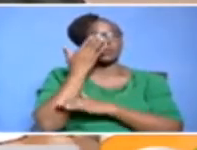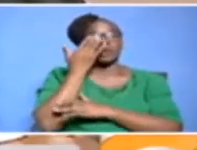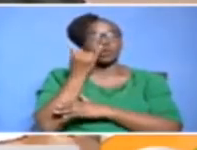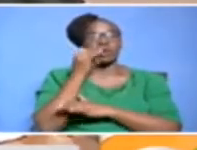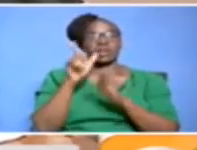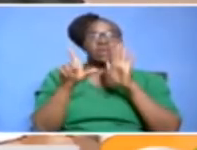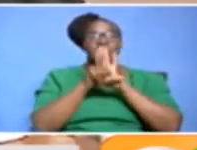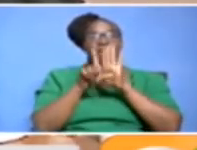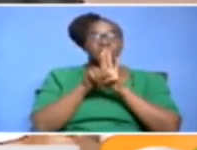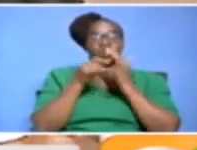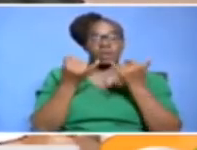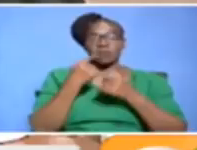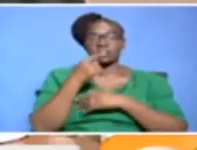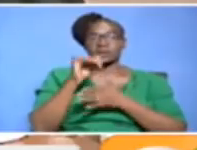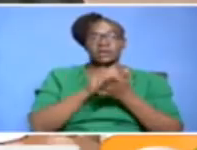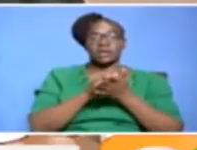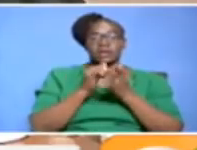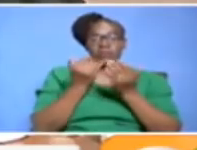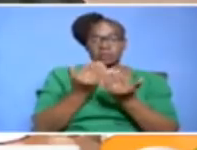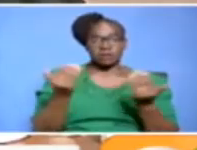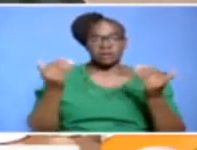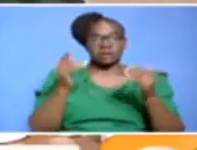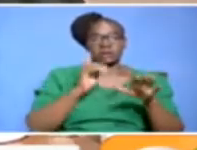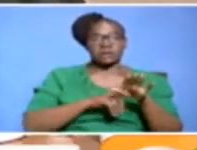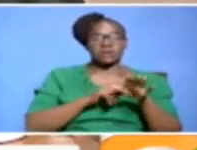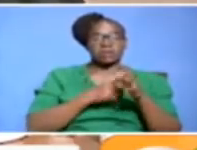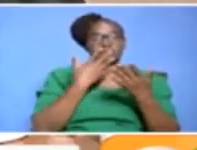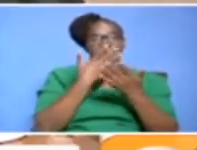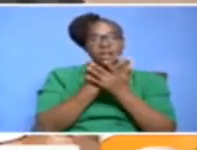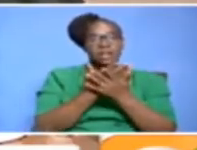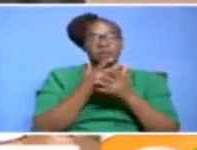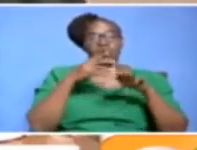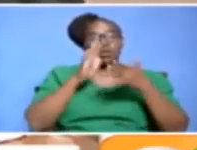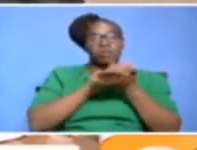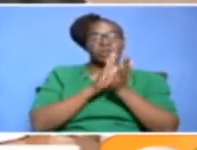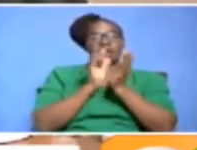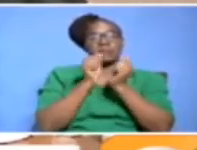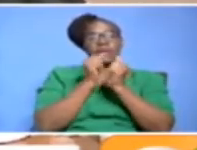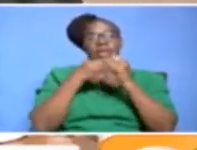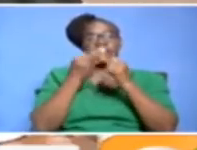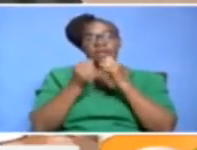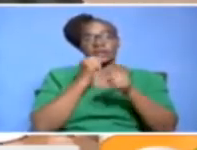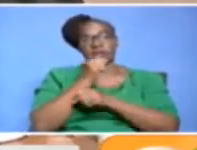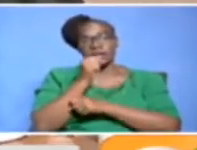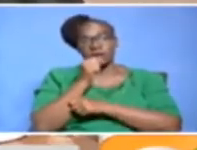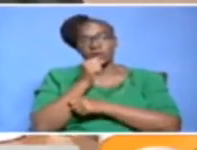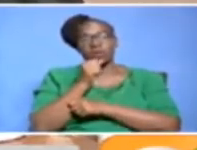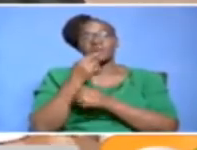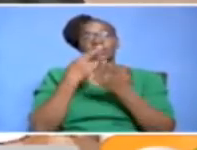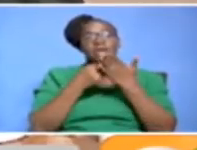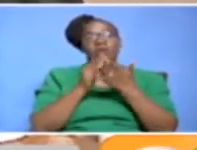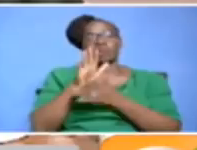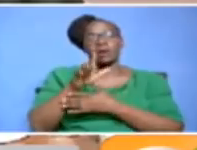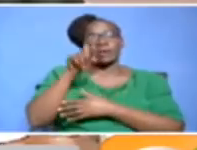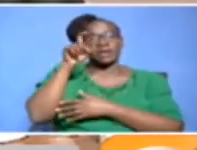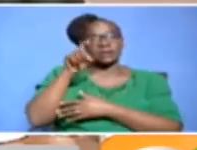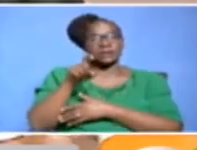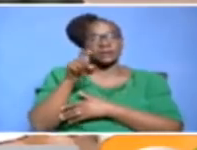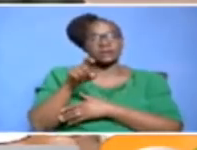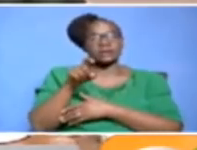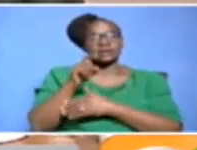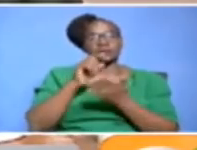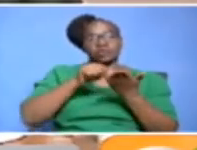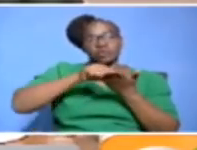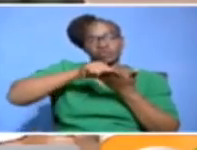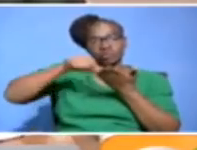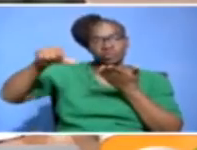law as it is provides that even as a child, once you're convicted, once you turn 18, your records are supposed to be actually deleted